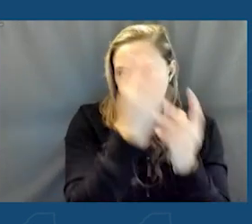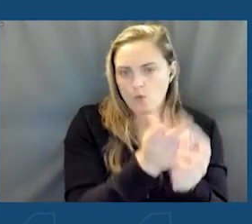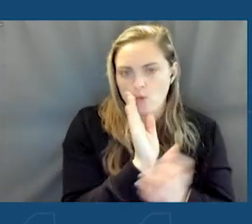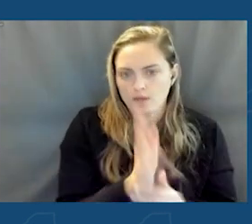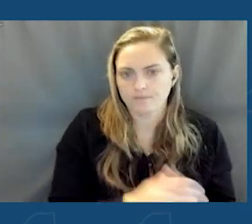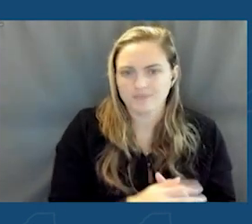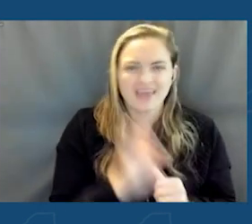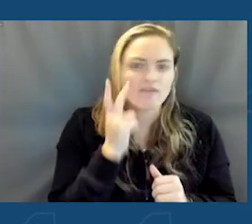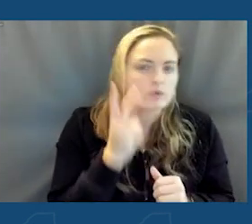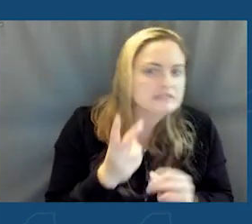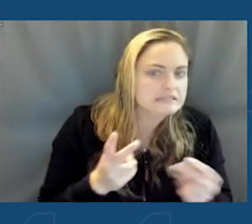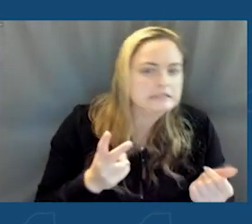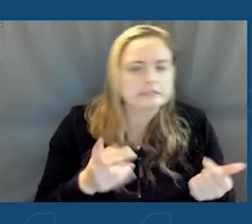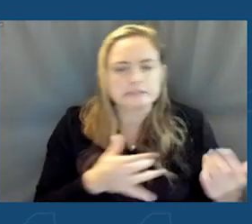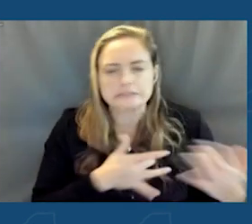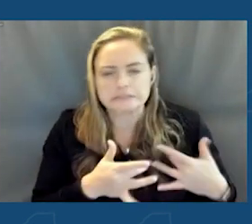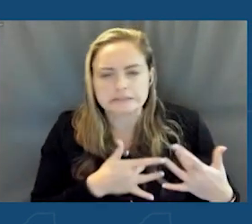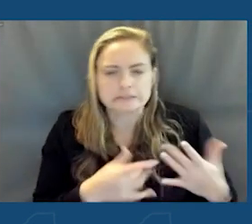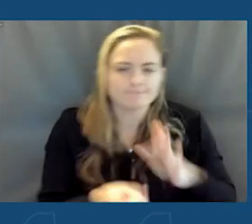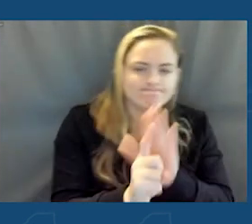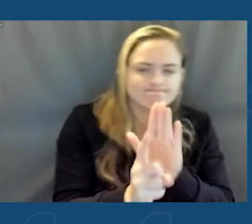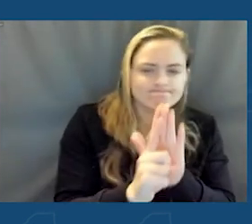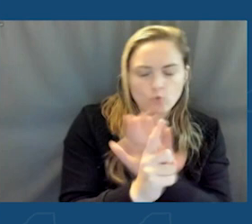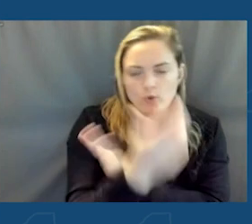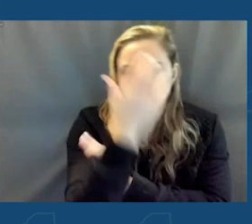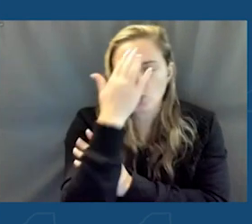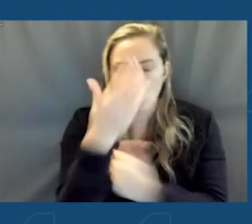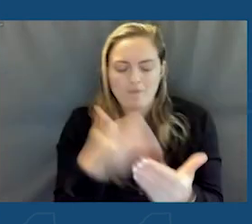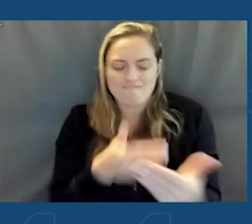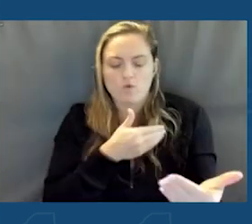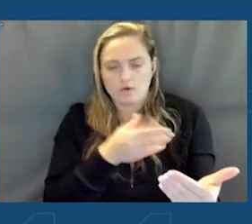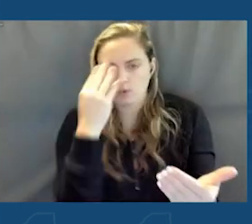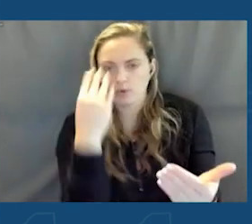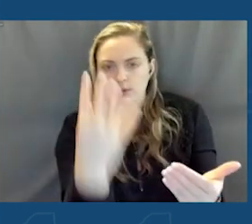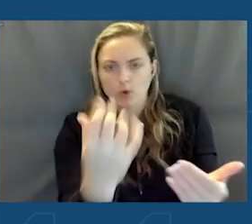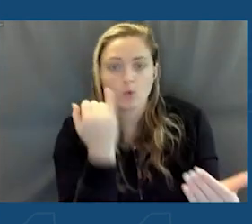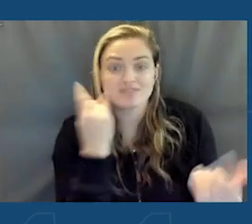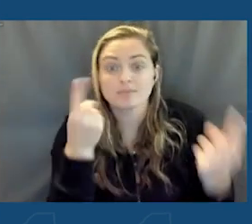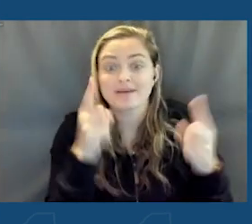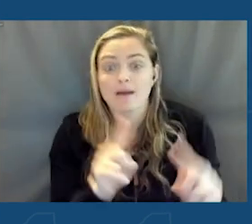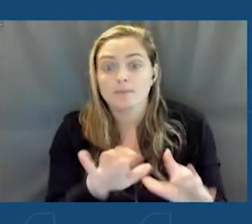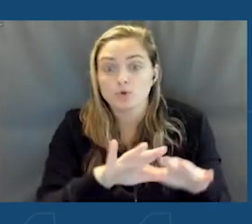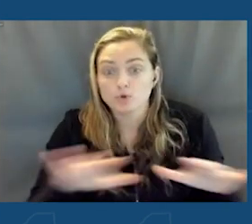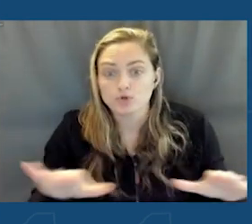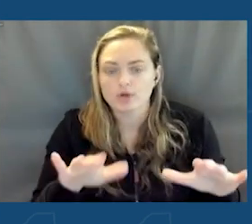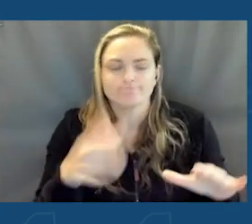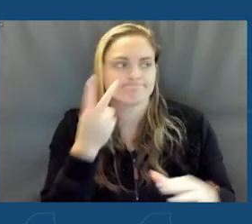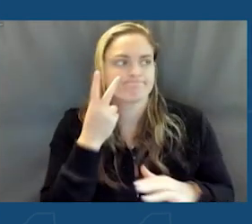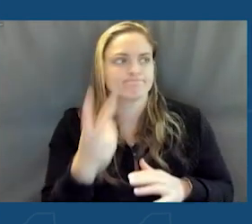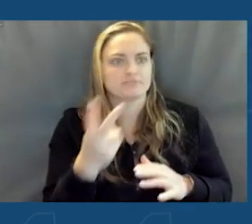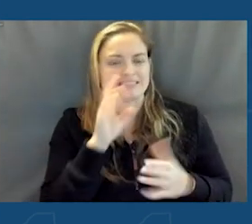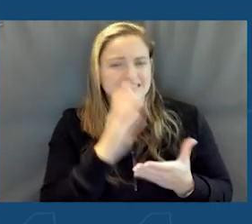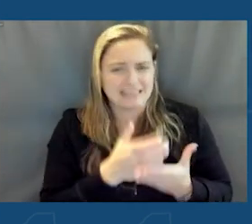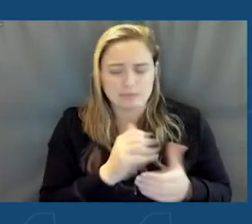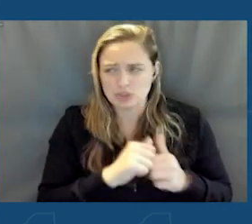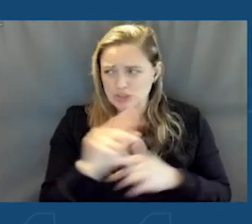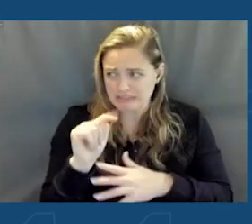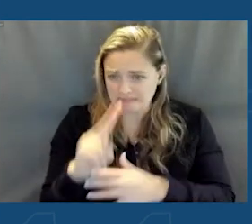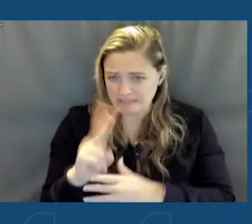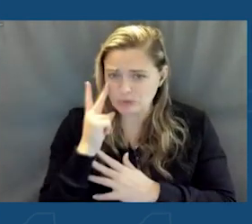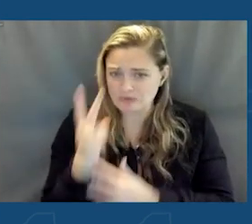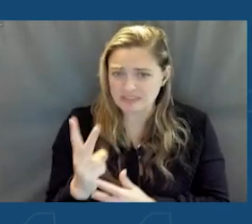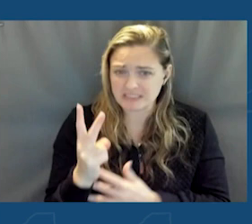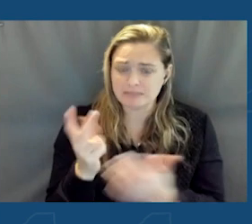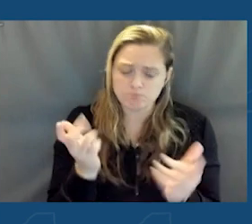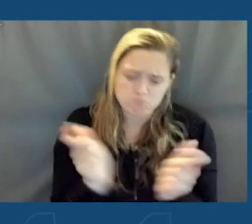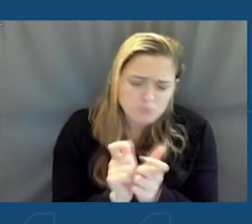any alarm bells, we'll know early enough so you know if something happens to your child, because we've seen these images on television. You know, tiny